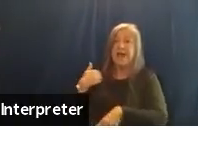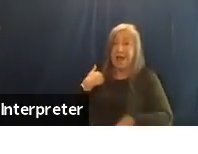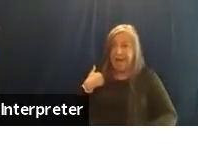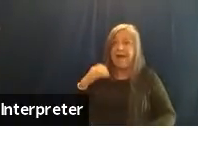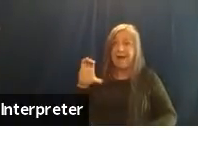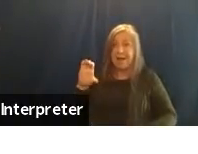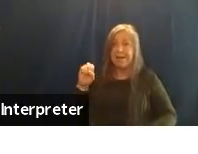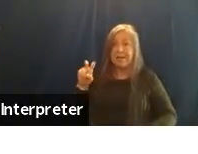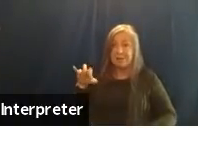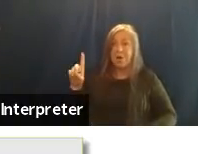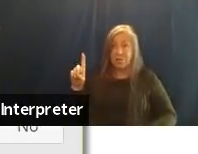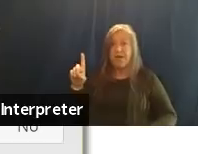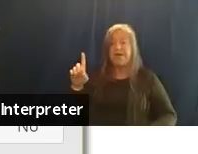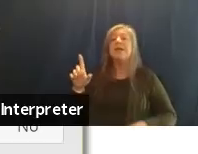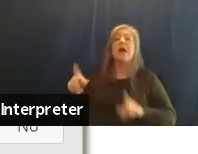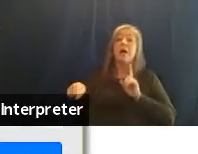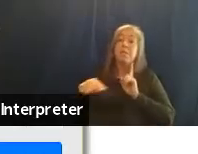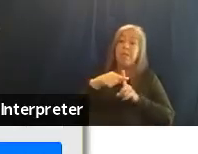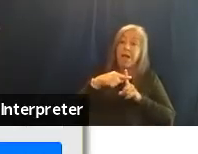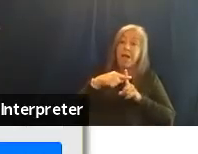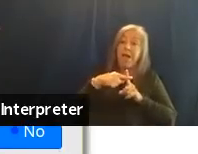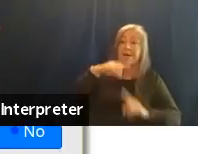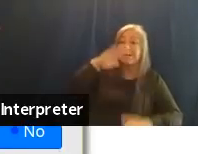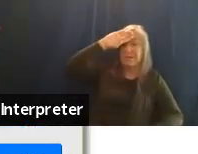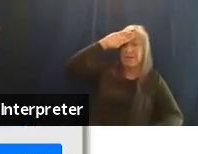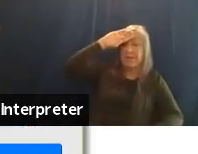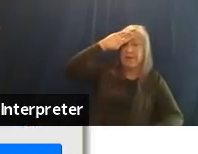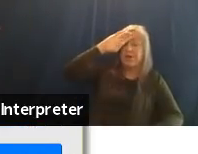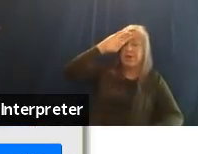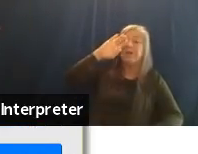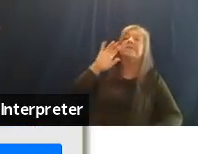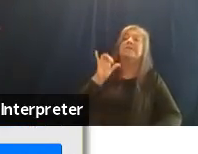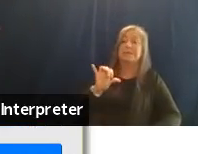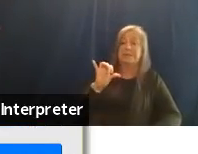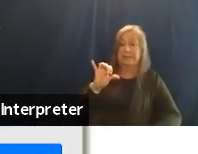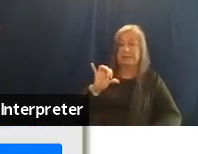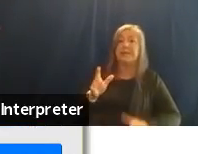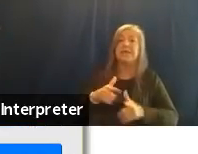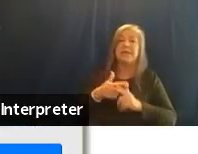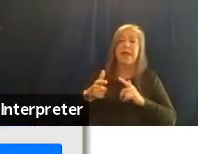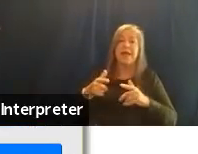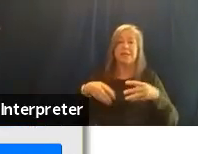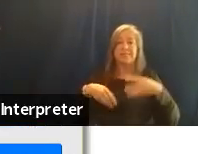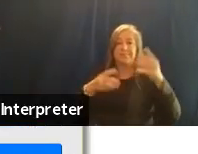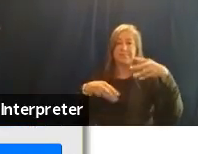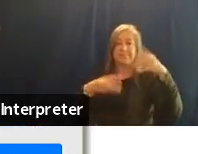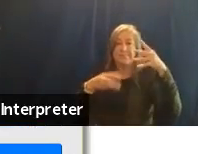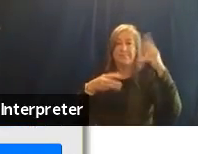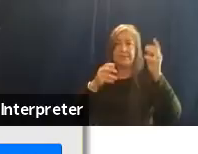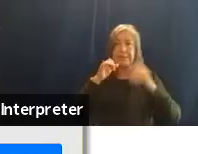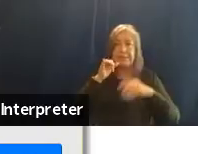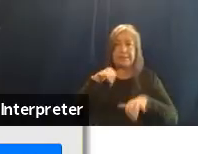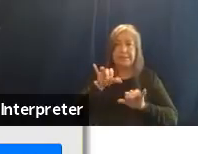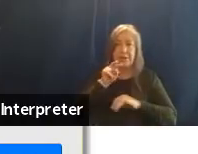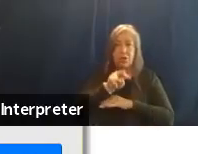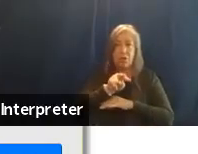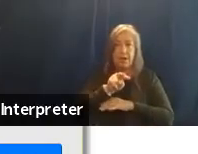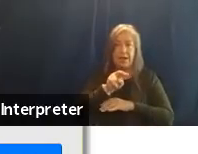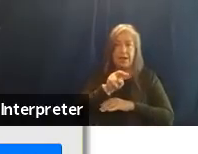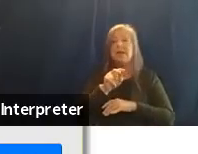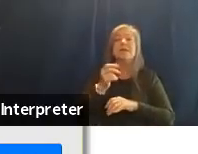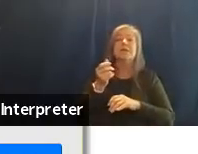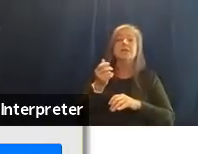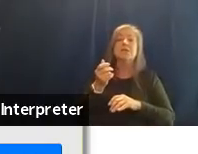before coming to work? So, and then scroll down, one more thing that's kind of important here that we'll go back when we look at the slide here, is we are asking each staff member to scan